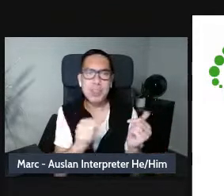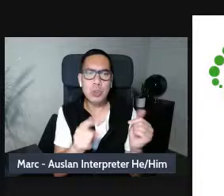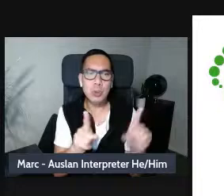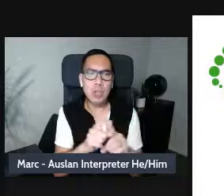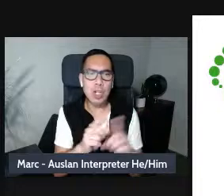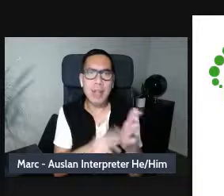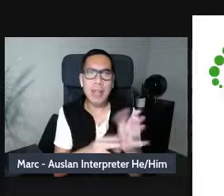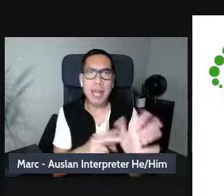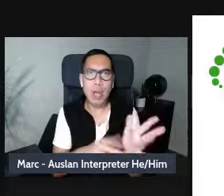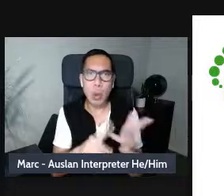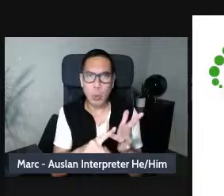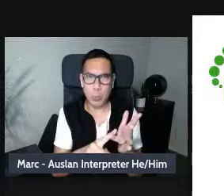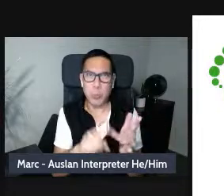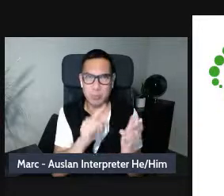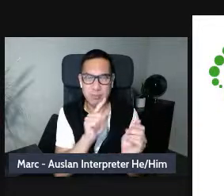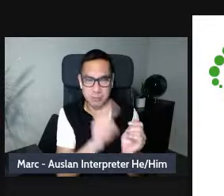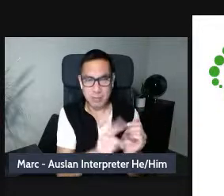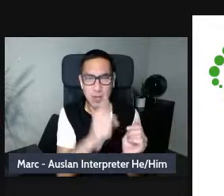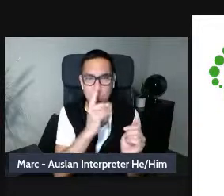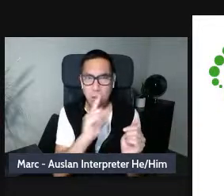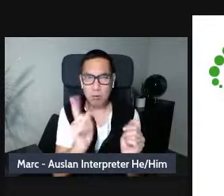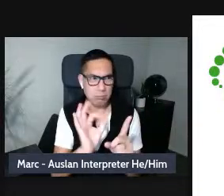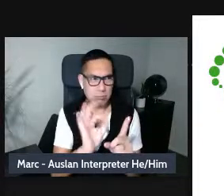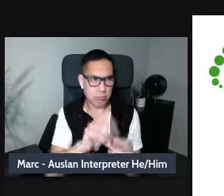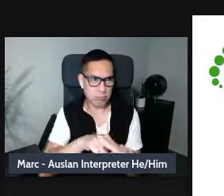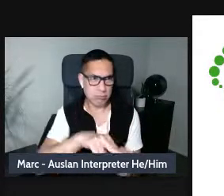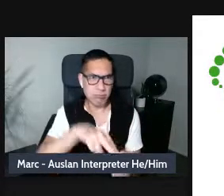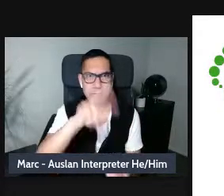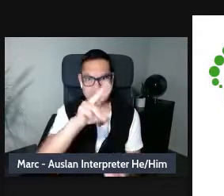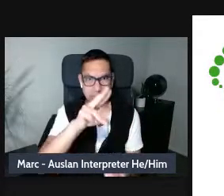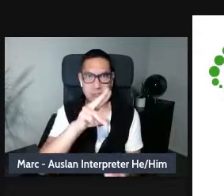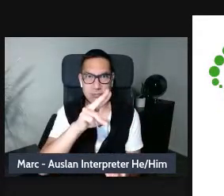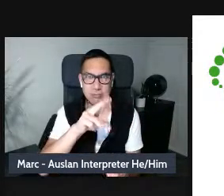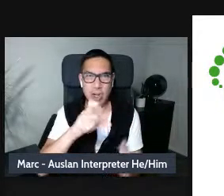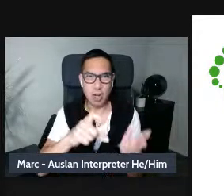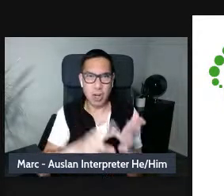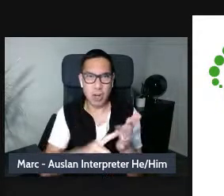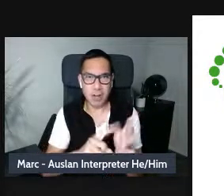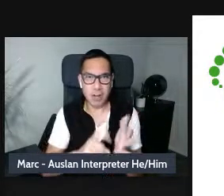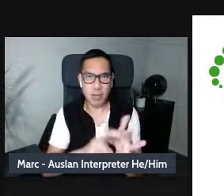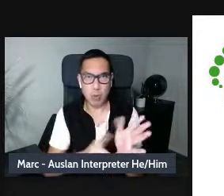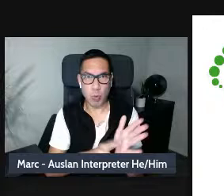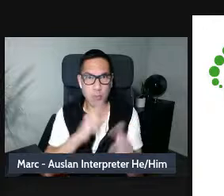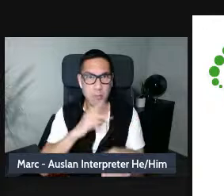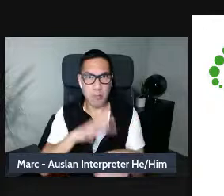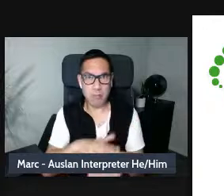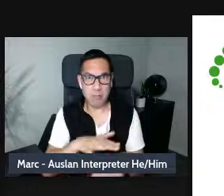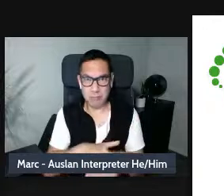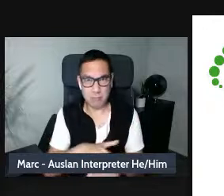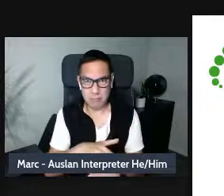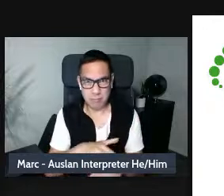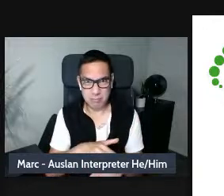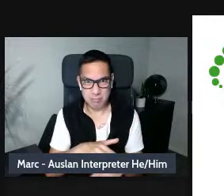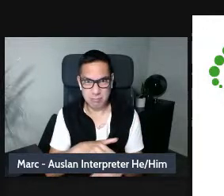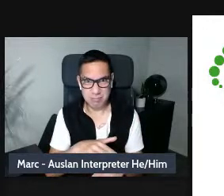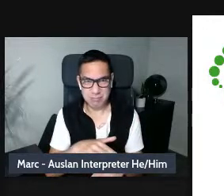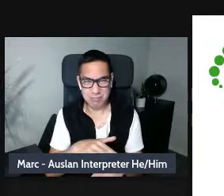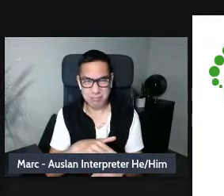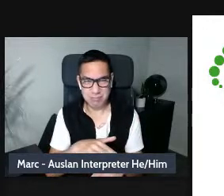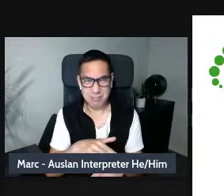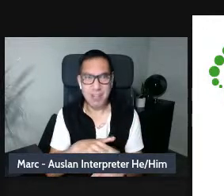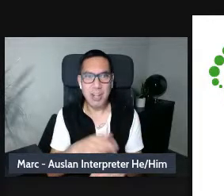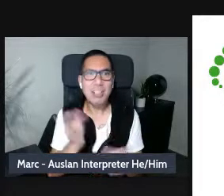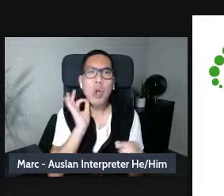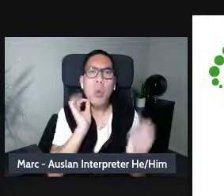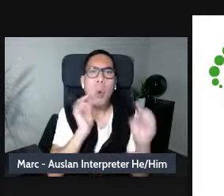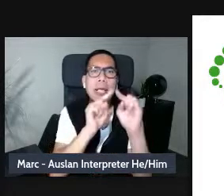can significantly increase the amount of collateral blood flow compared to, this is in the white squares, and compared